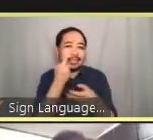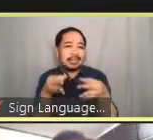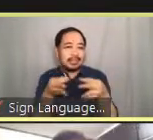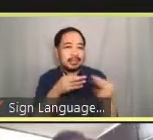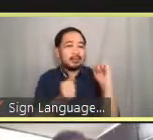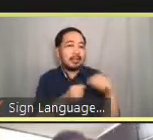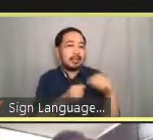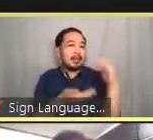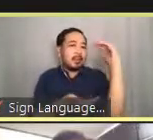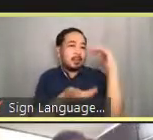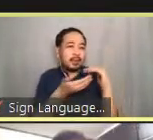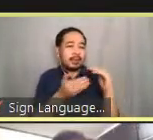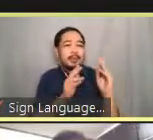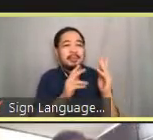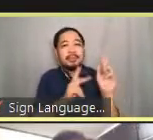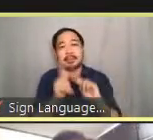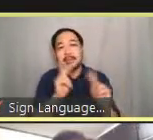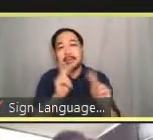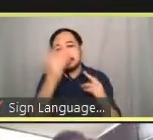kaso sa Philippines.